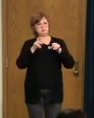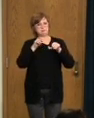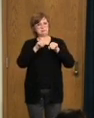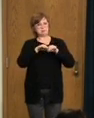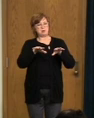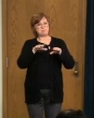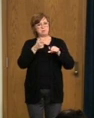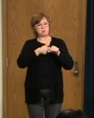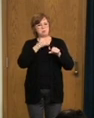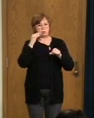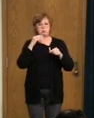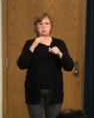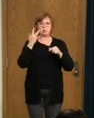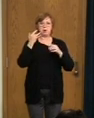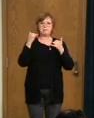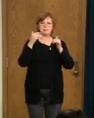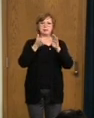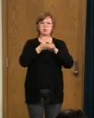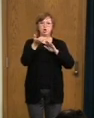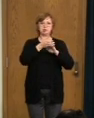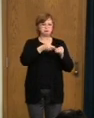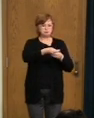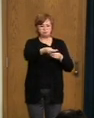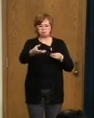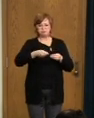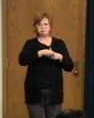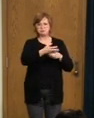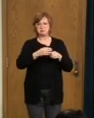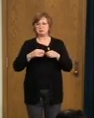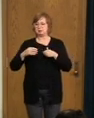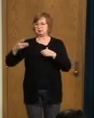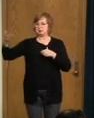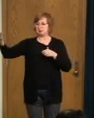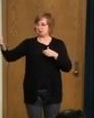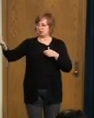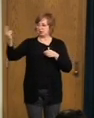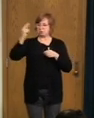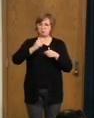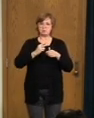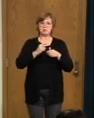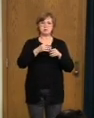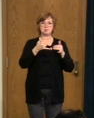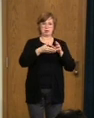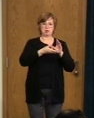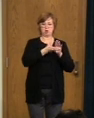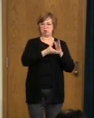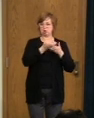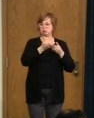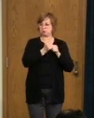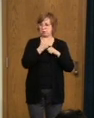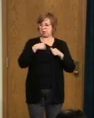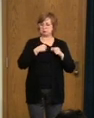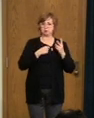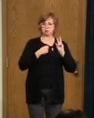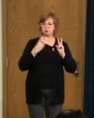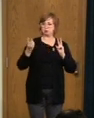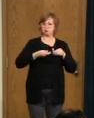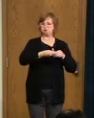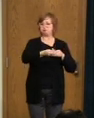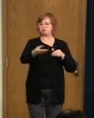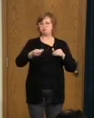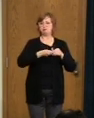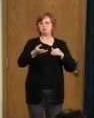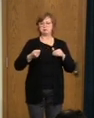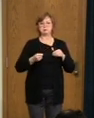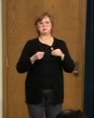simple game of cards among people who are not in the same household has caused a significant outbreak. Simple interactions in the